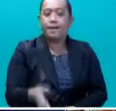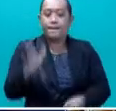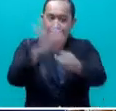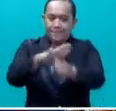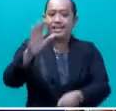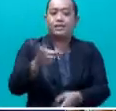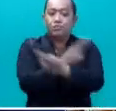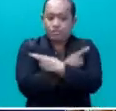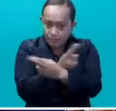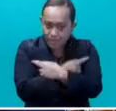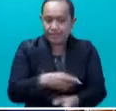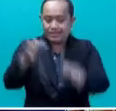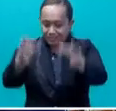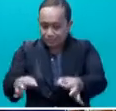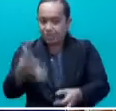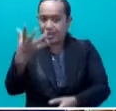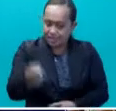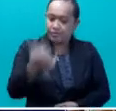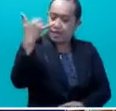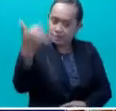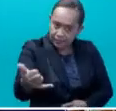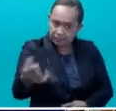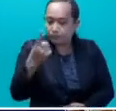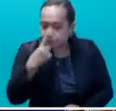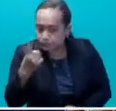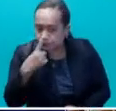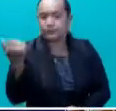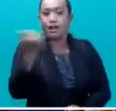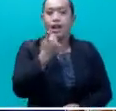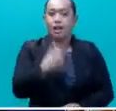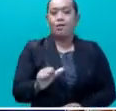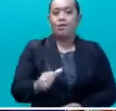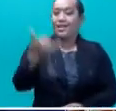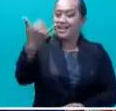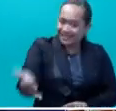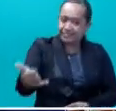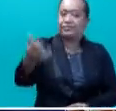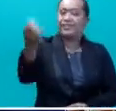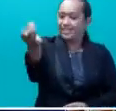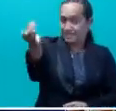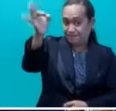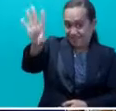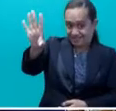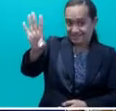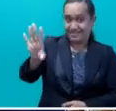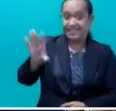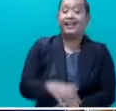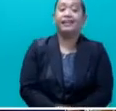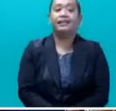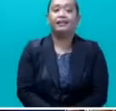institution. Respect the decisions of the council. It has been made. We don't undermine you when you make